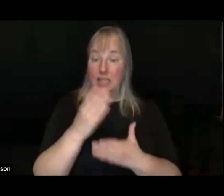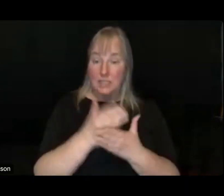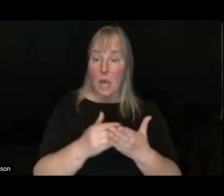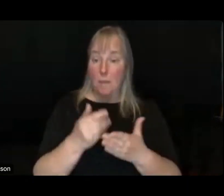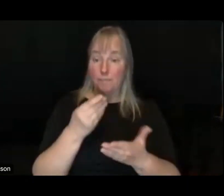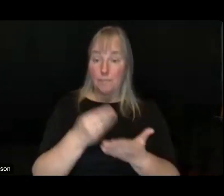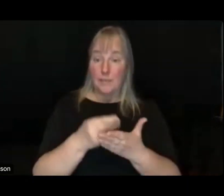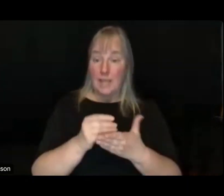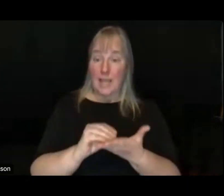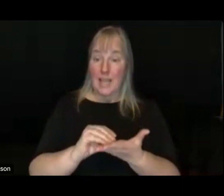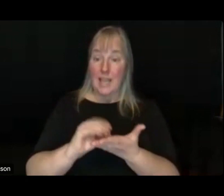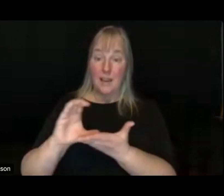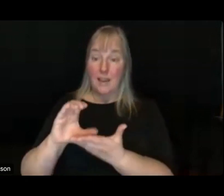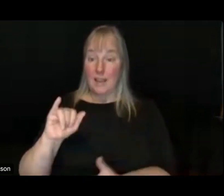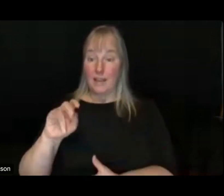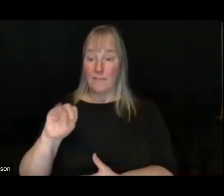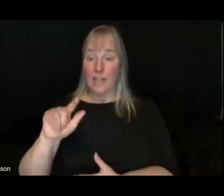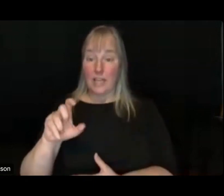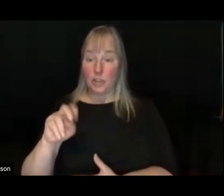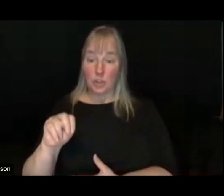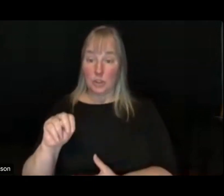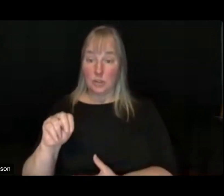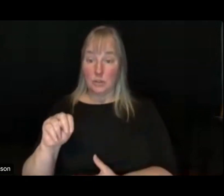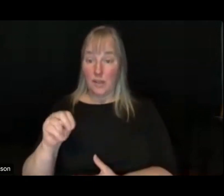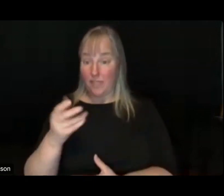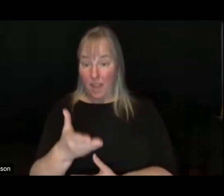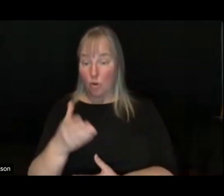showed sales price is like